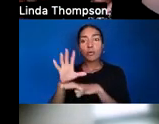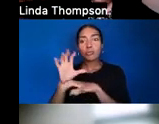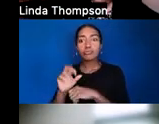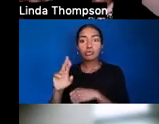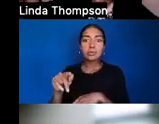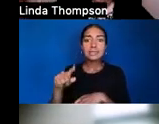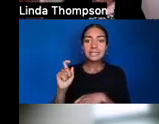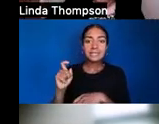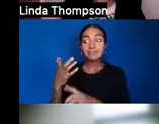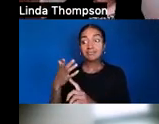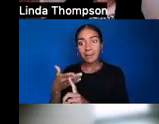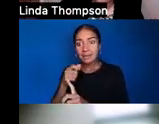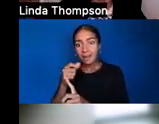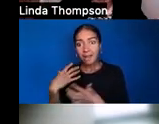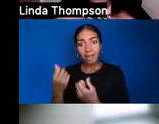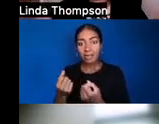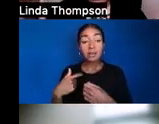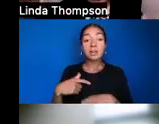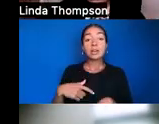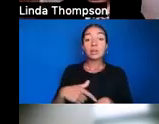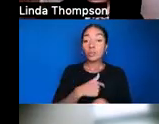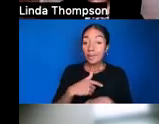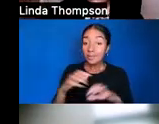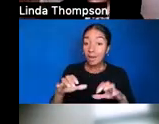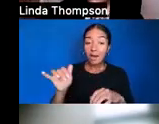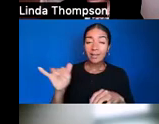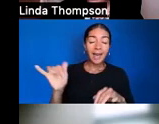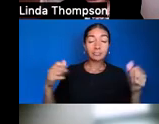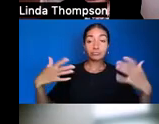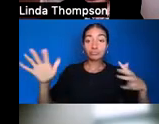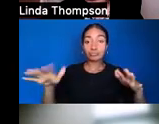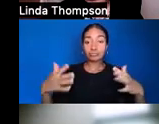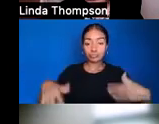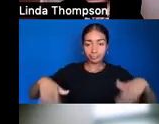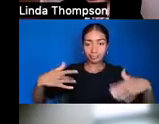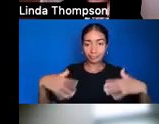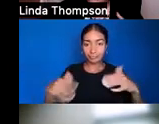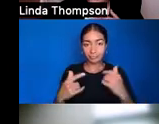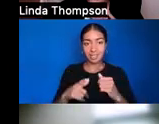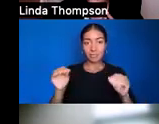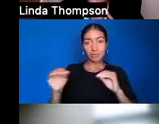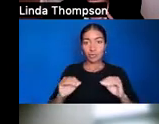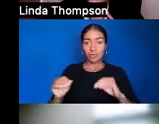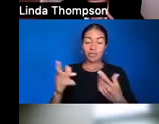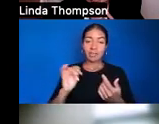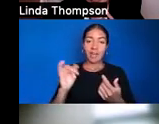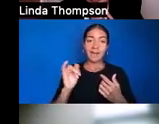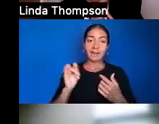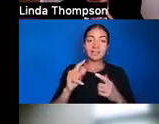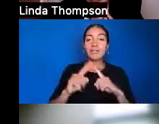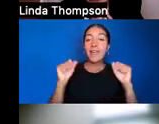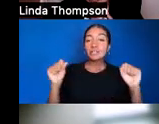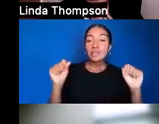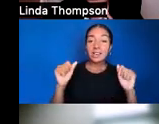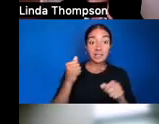just, shaking. We had a portion where we did exercises. Everybody had to take a